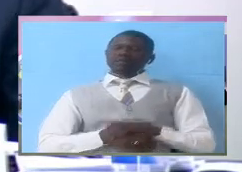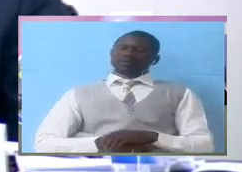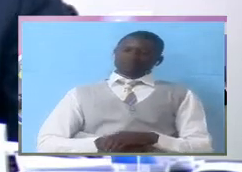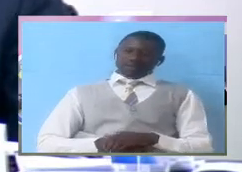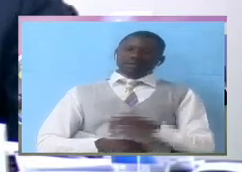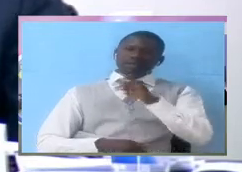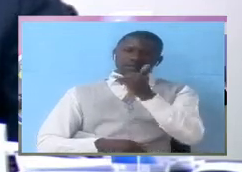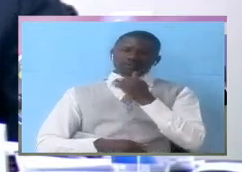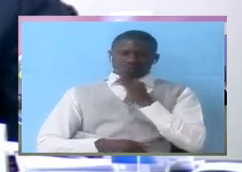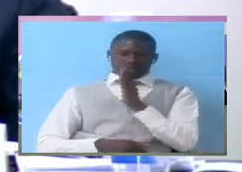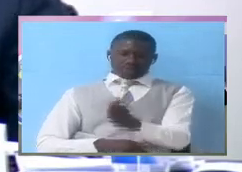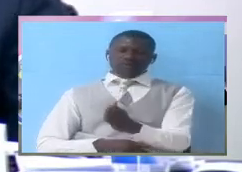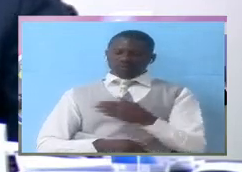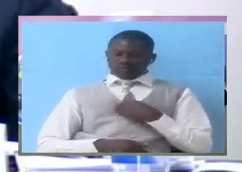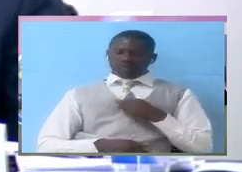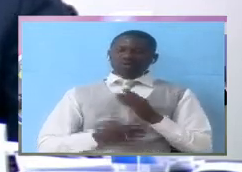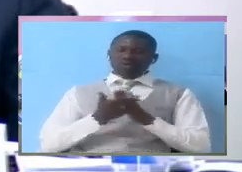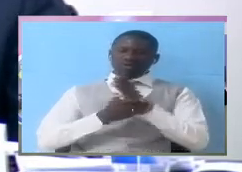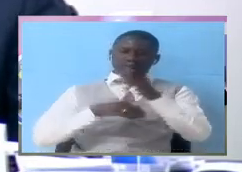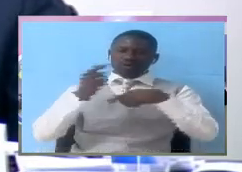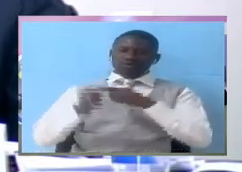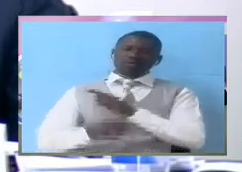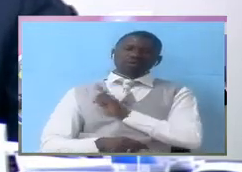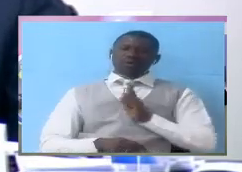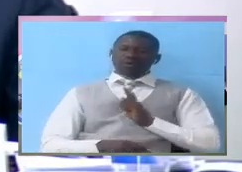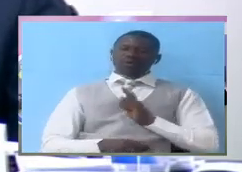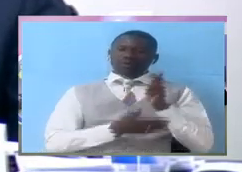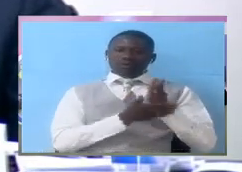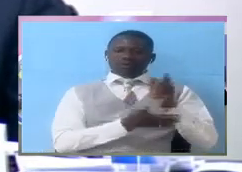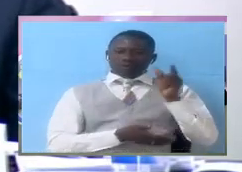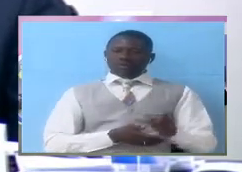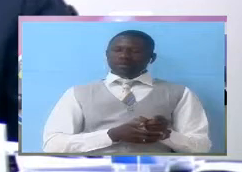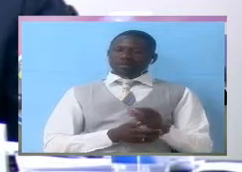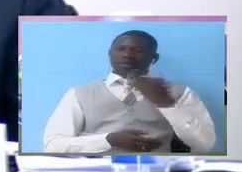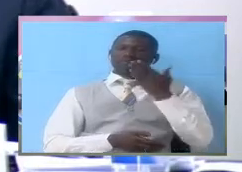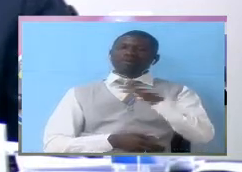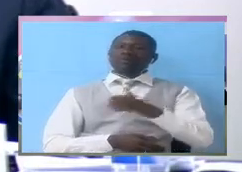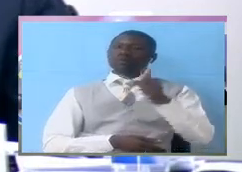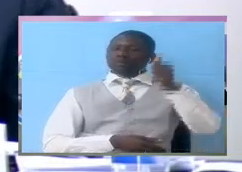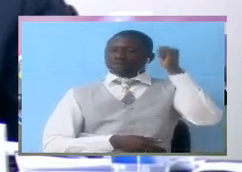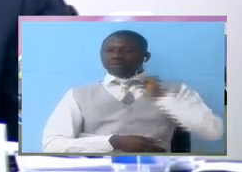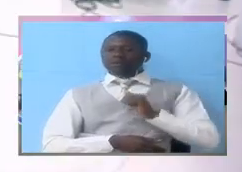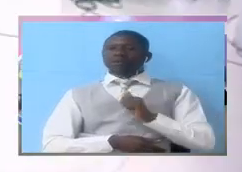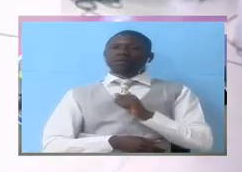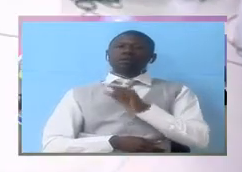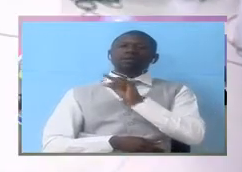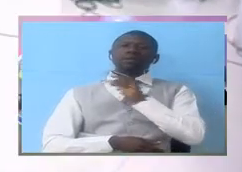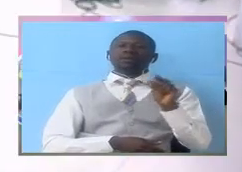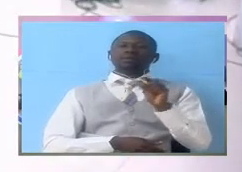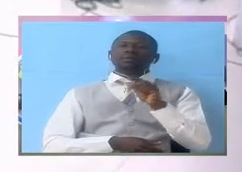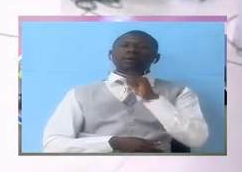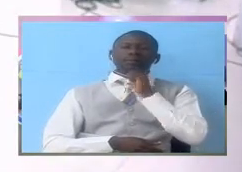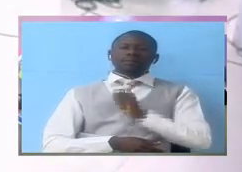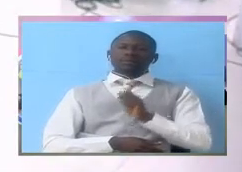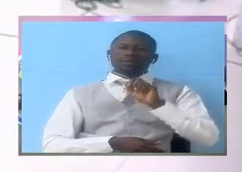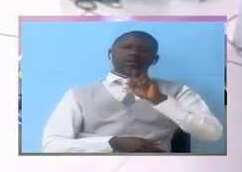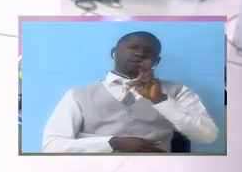We're proceeding with our witness from yesterday, Mr. Hari Sambou. Thank you very much, Mr. Chairman. Thank you.